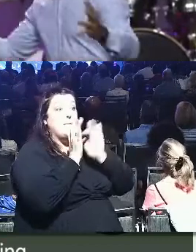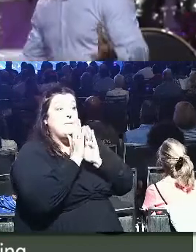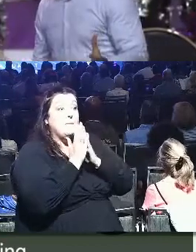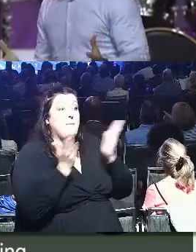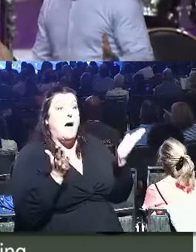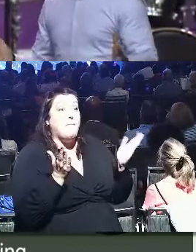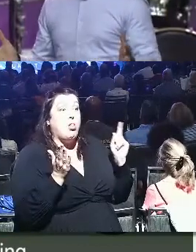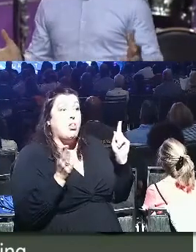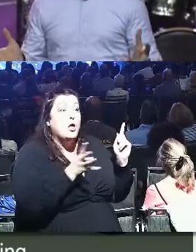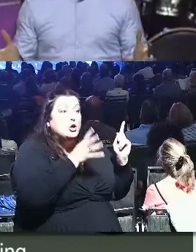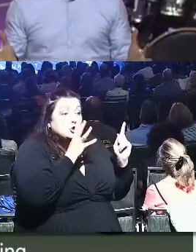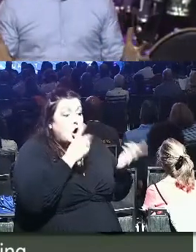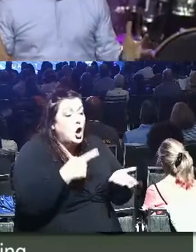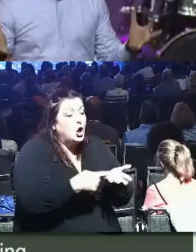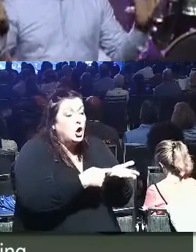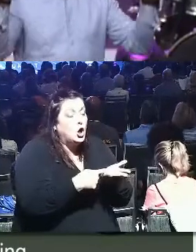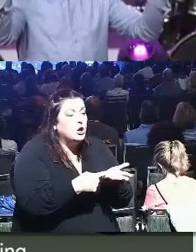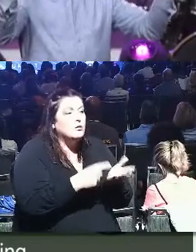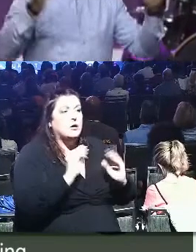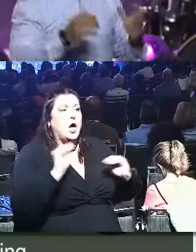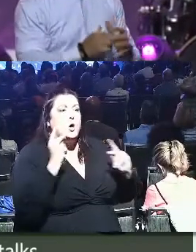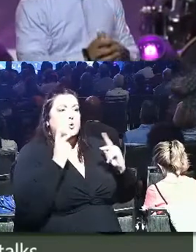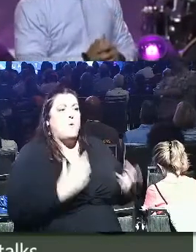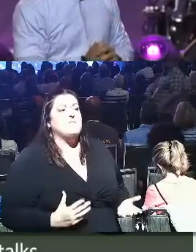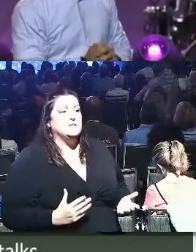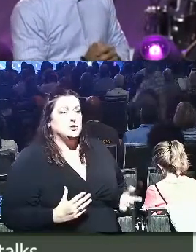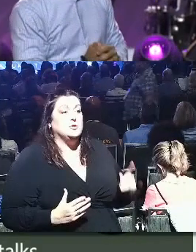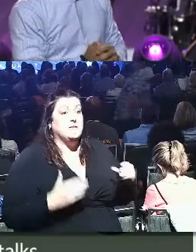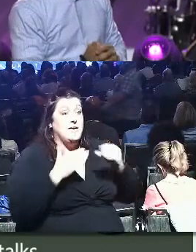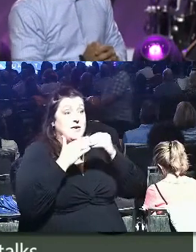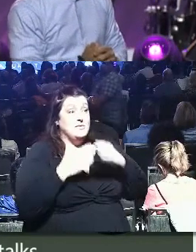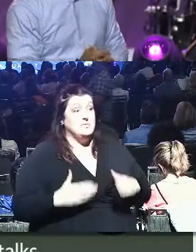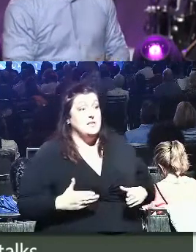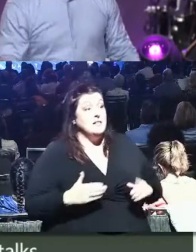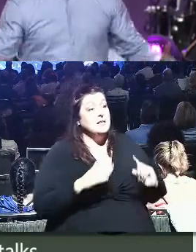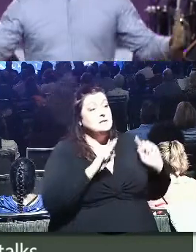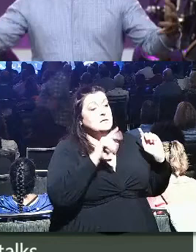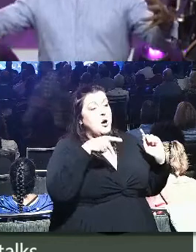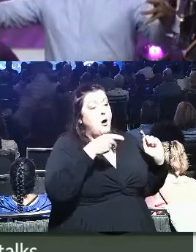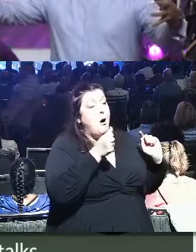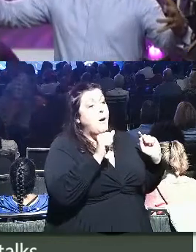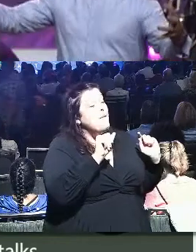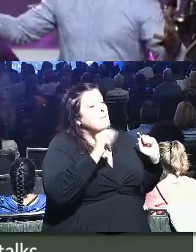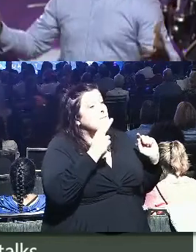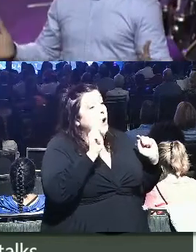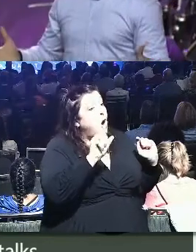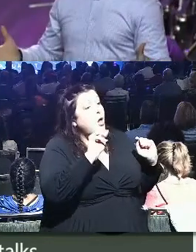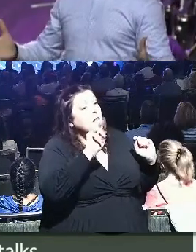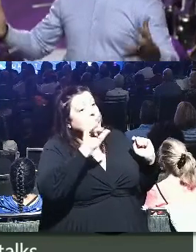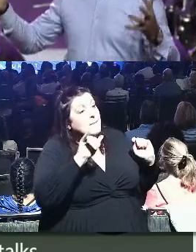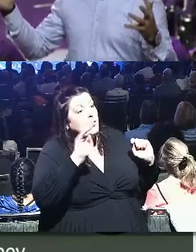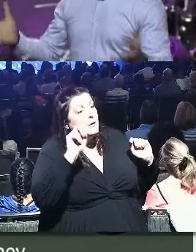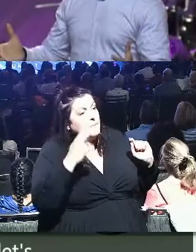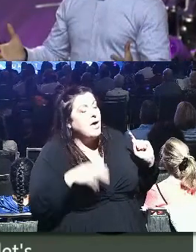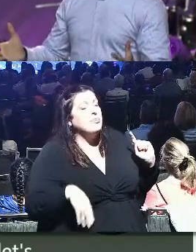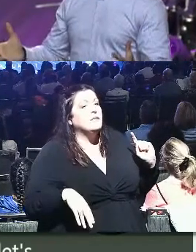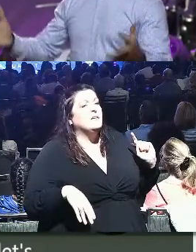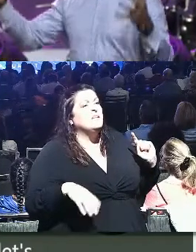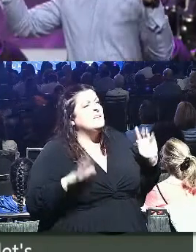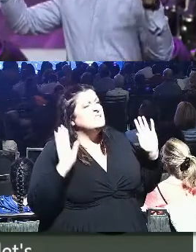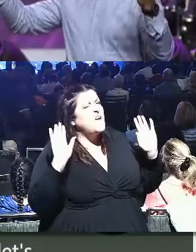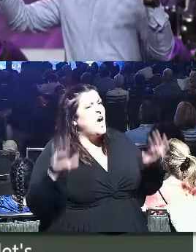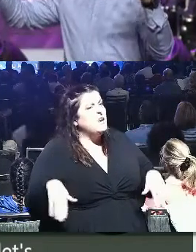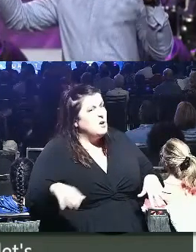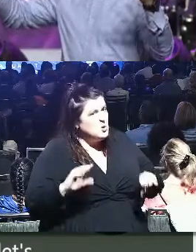any visitors coming to Bible talk. So the leaders of that Bible talk, Paul and Mary and Beth, said, hey, let's go to the mall and share our faith